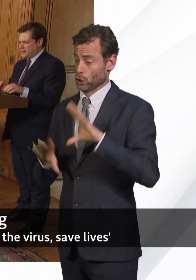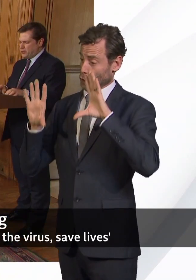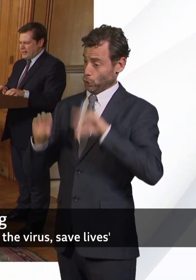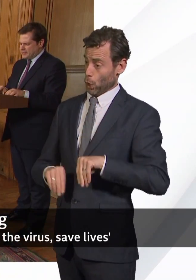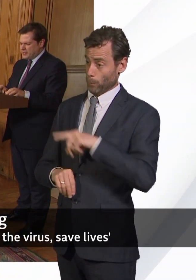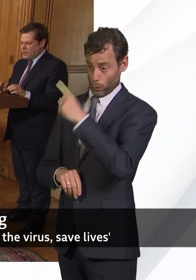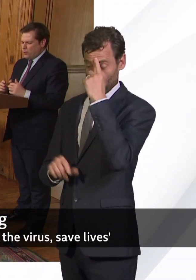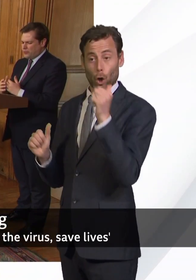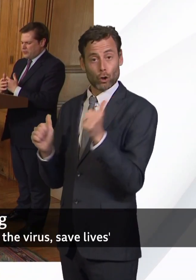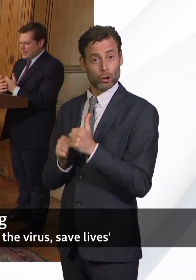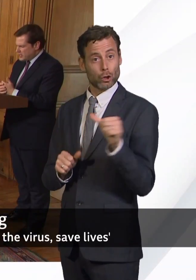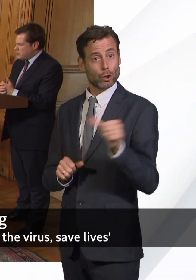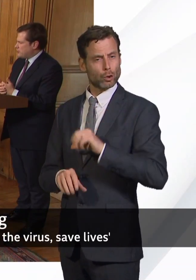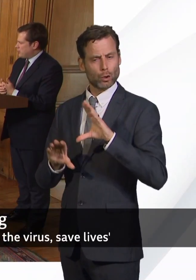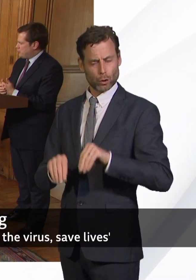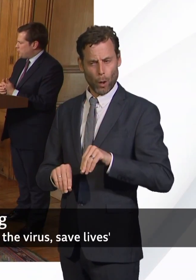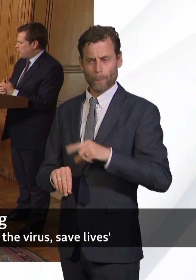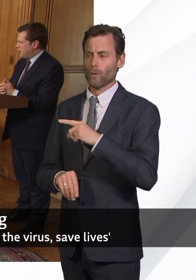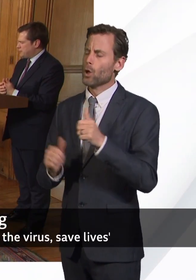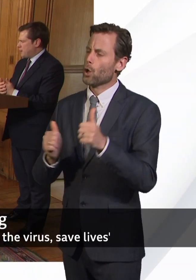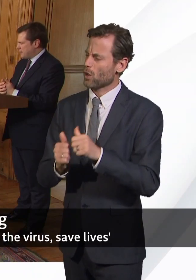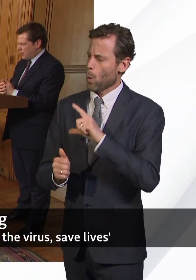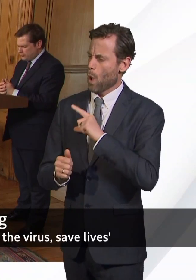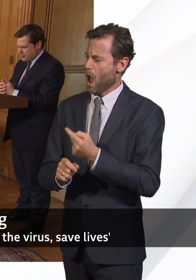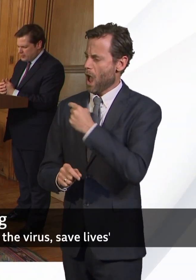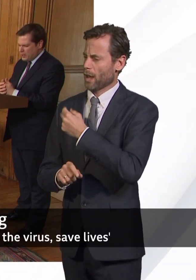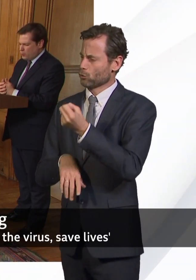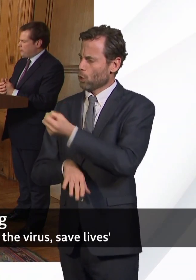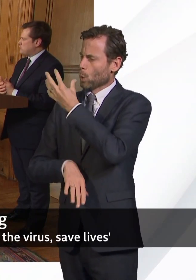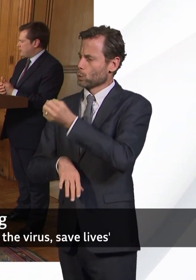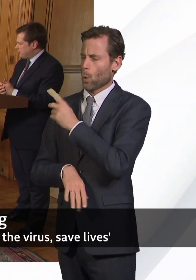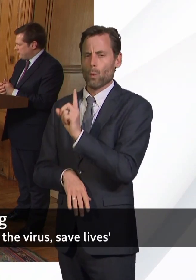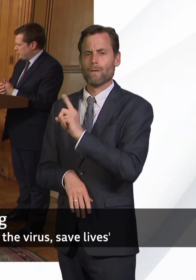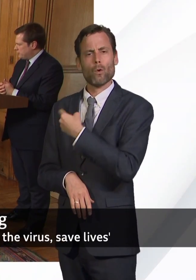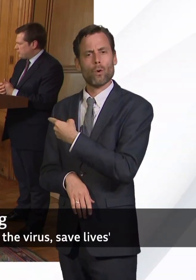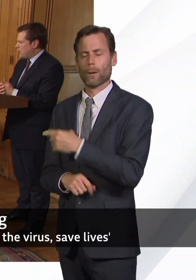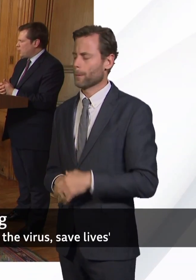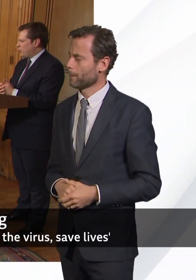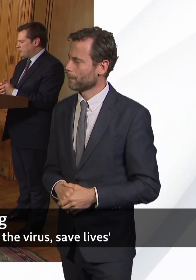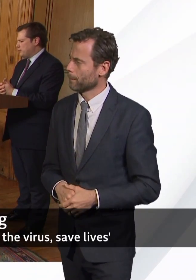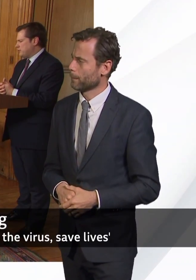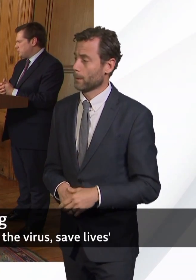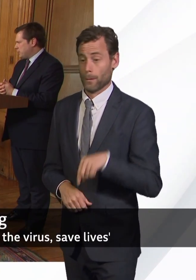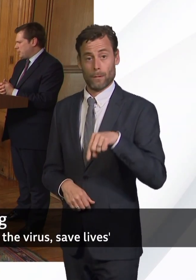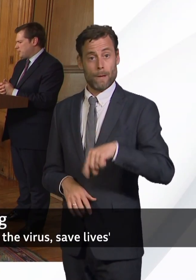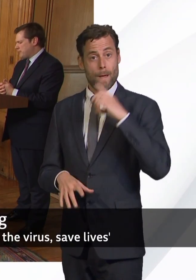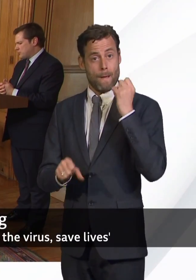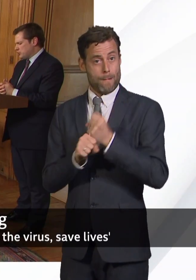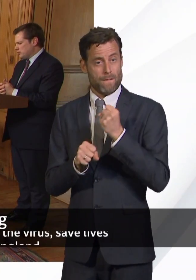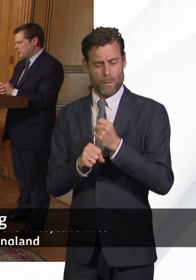Well, thank you, Andy. Well, the Education Secretary is working very closely with the trades unions, with